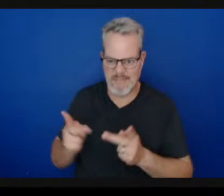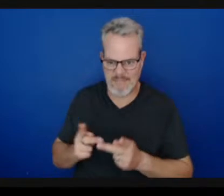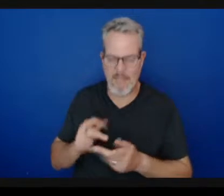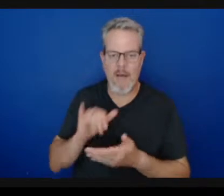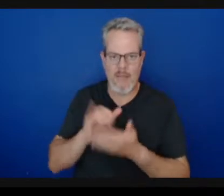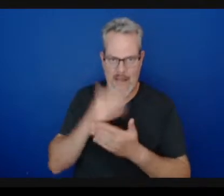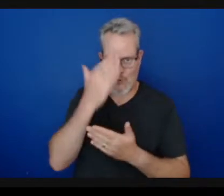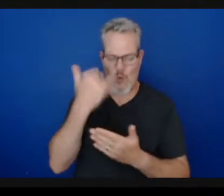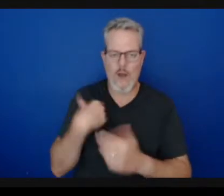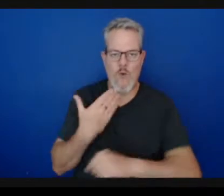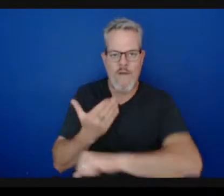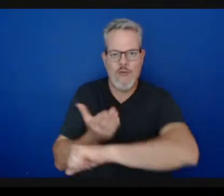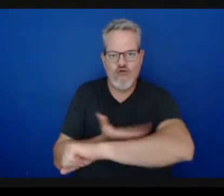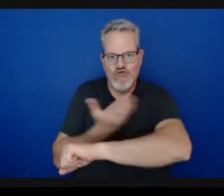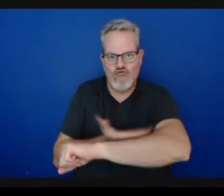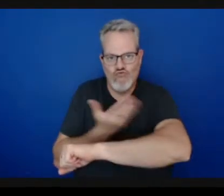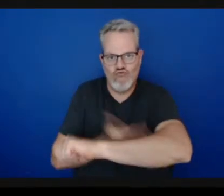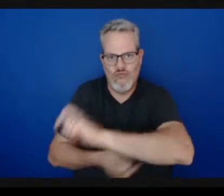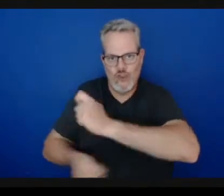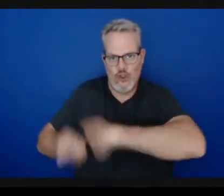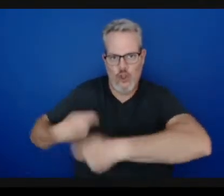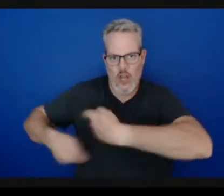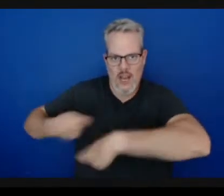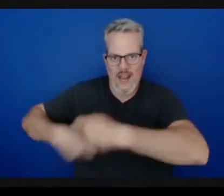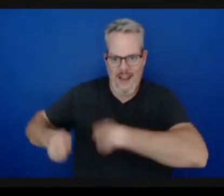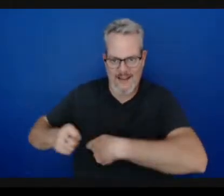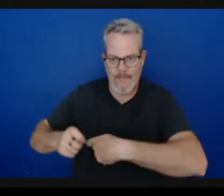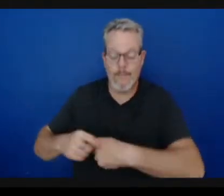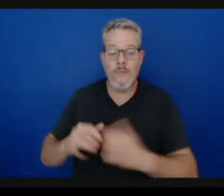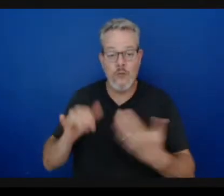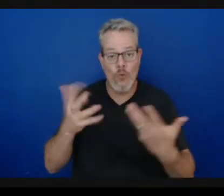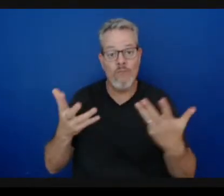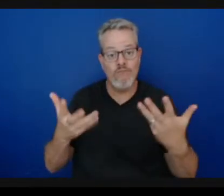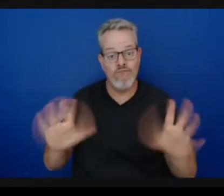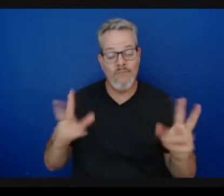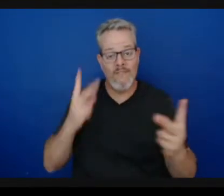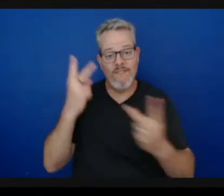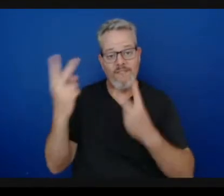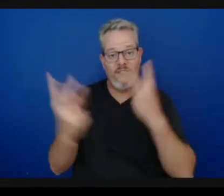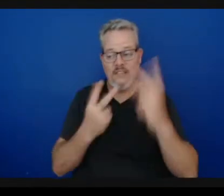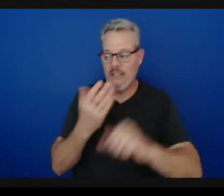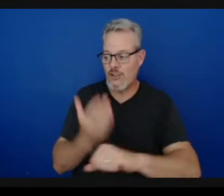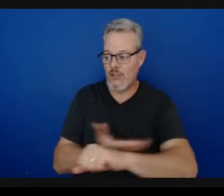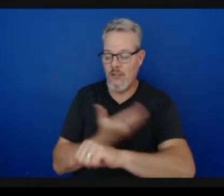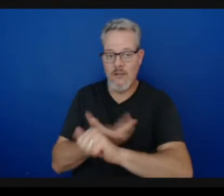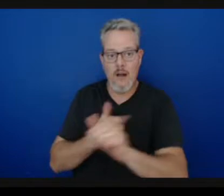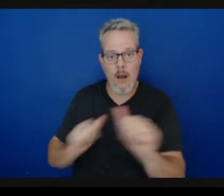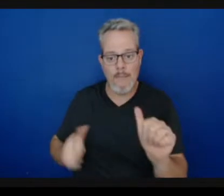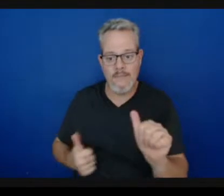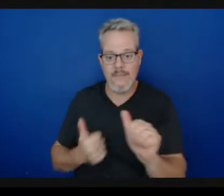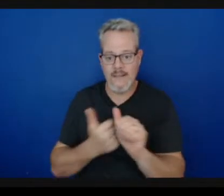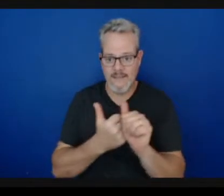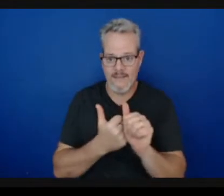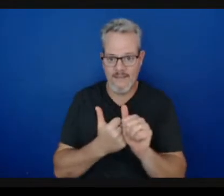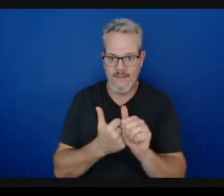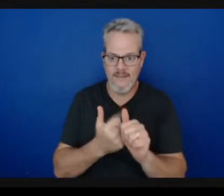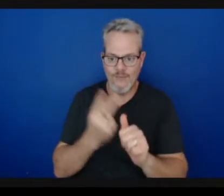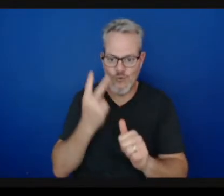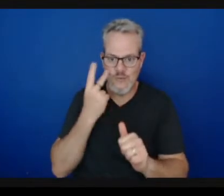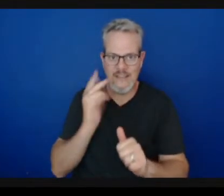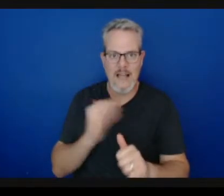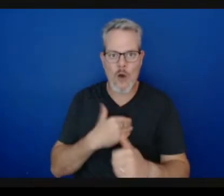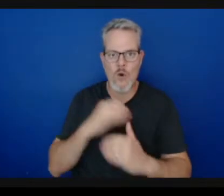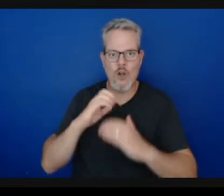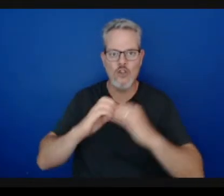upgrades. So that's the visitation update from the national park. We can naturally follow to the construction updates